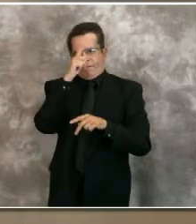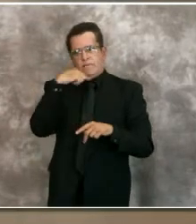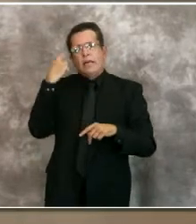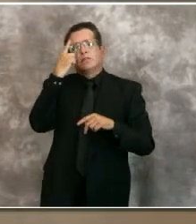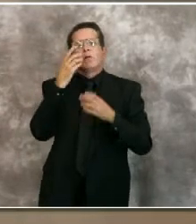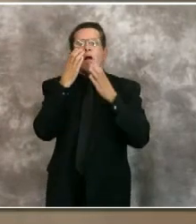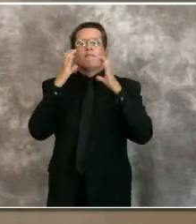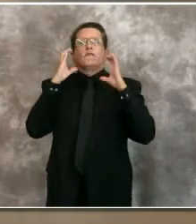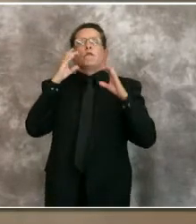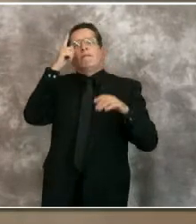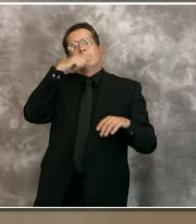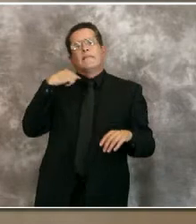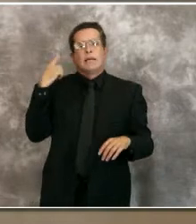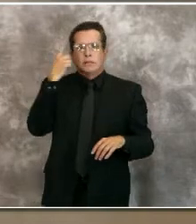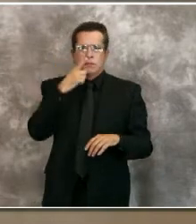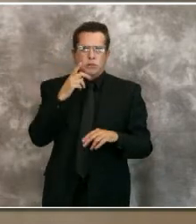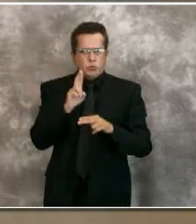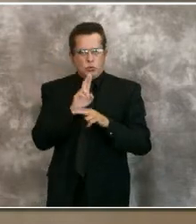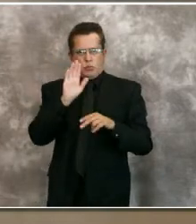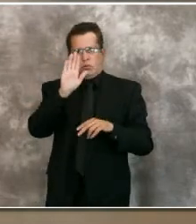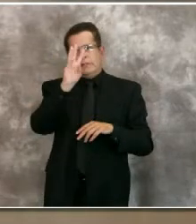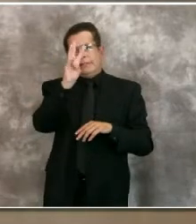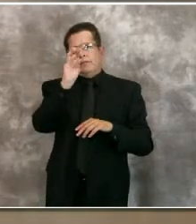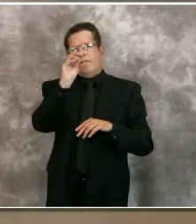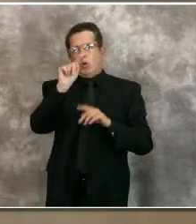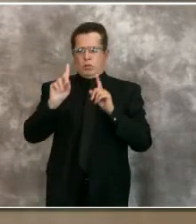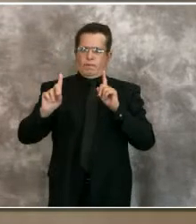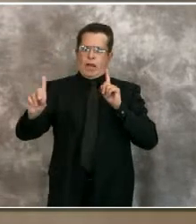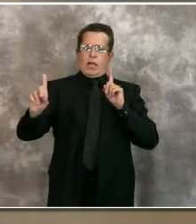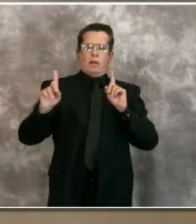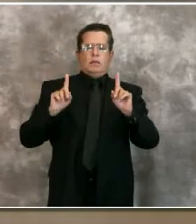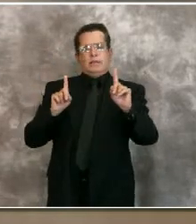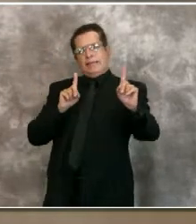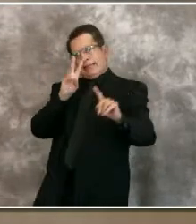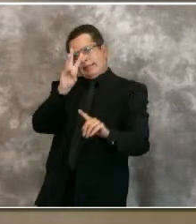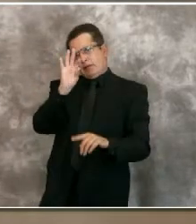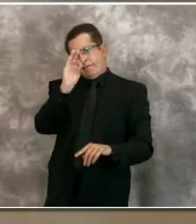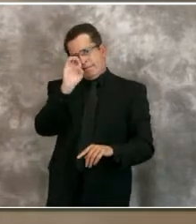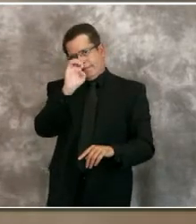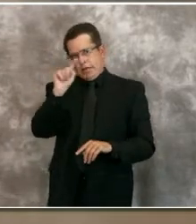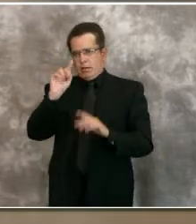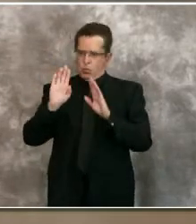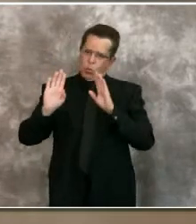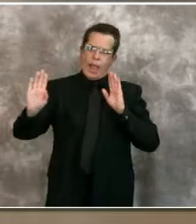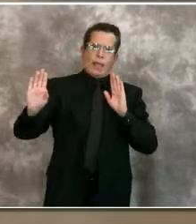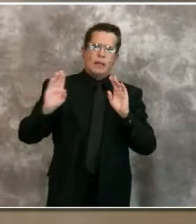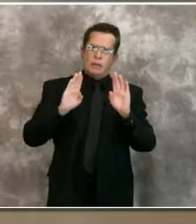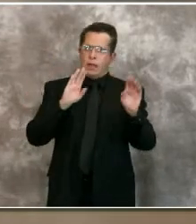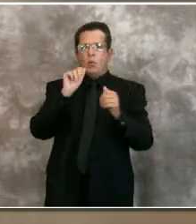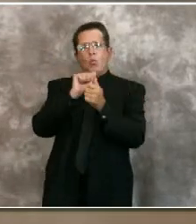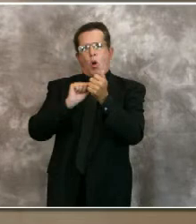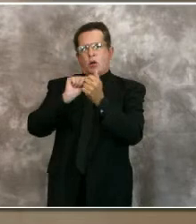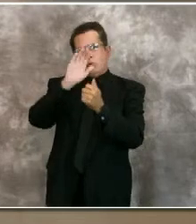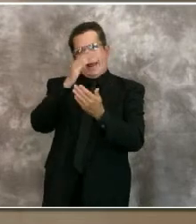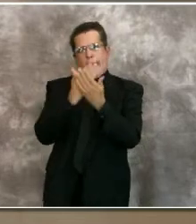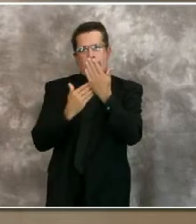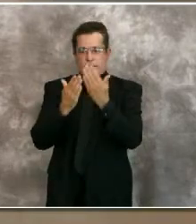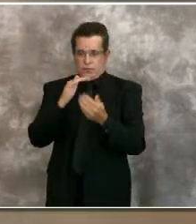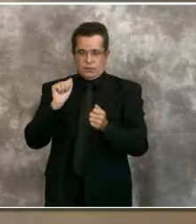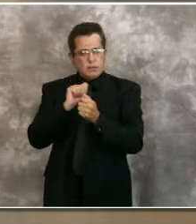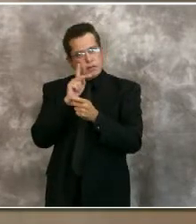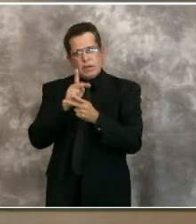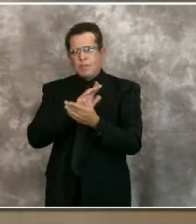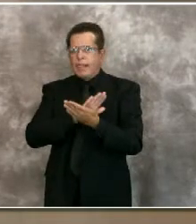coverings, maintaining at least 6 feet of separation from others, and washing your hands or using hand